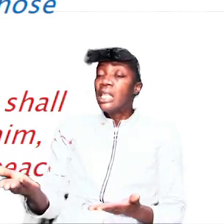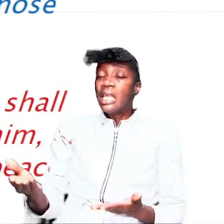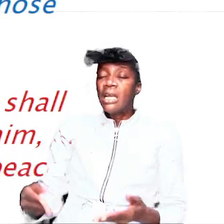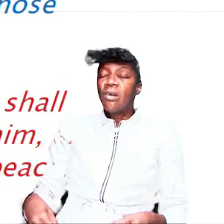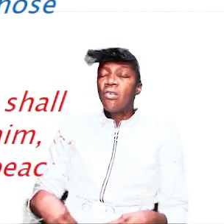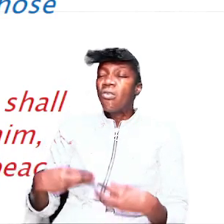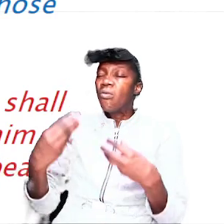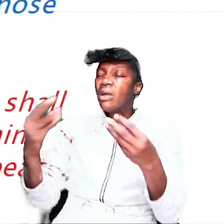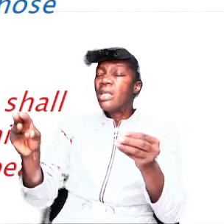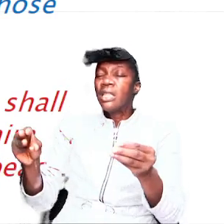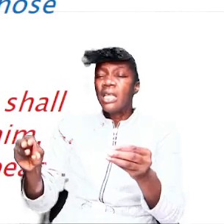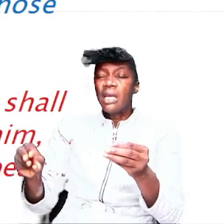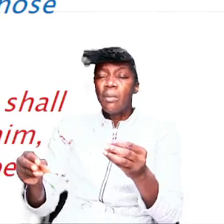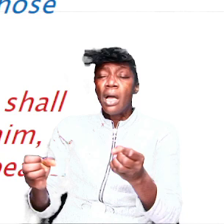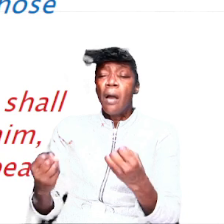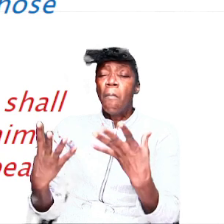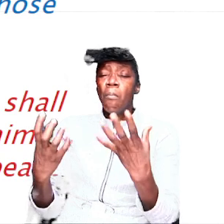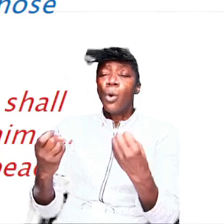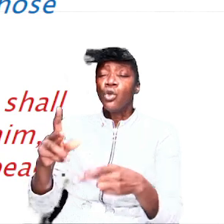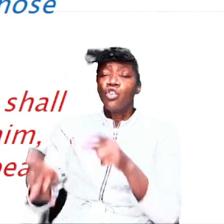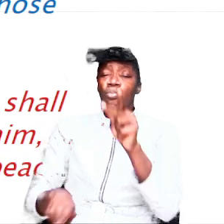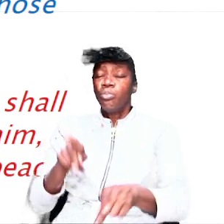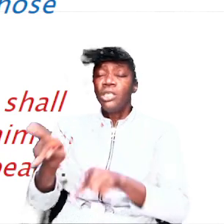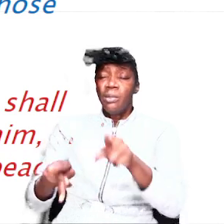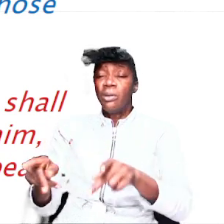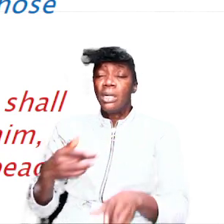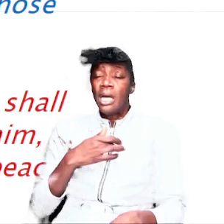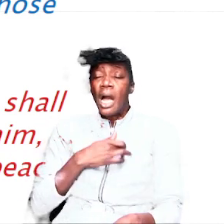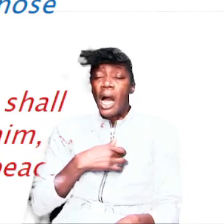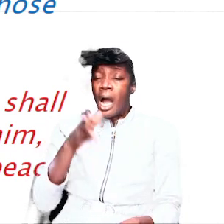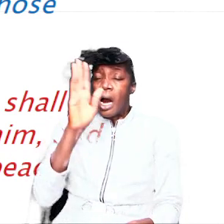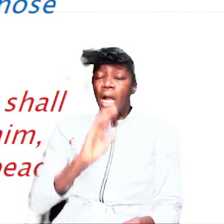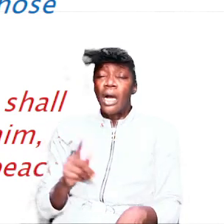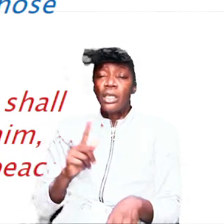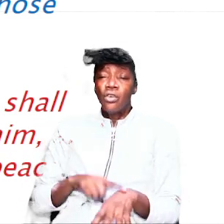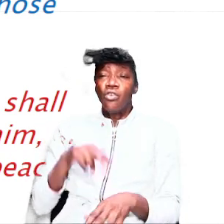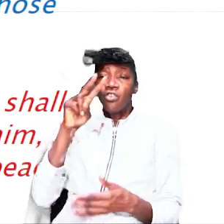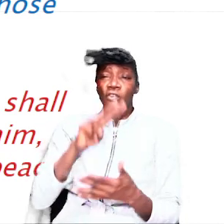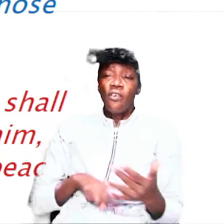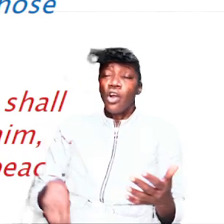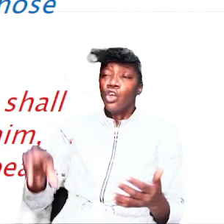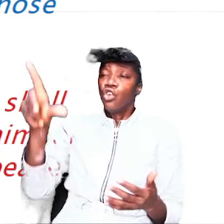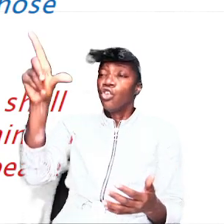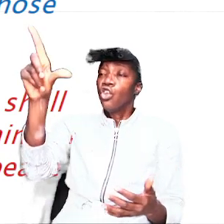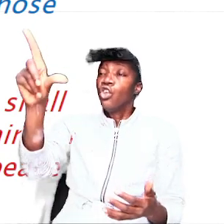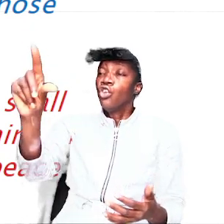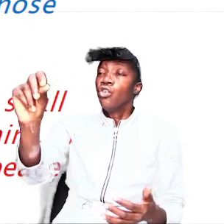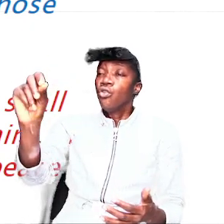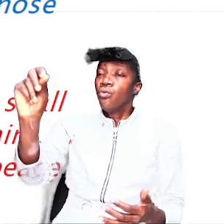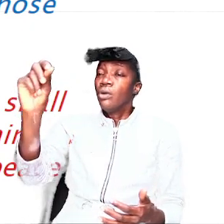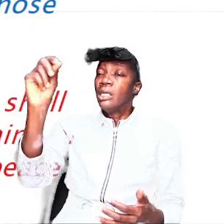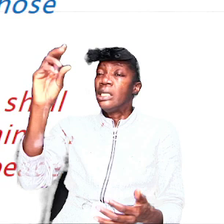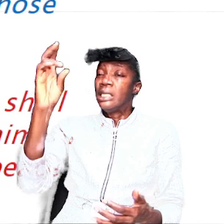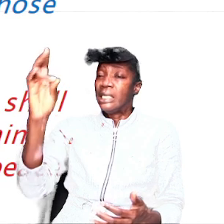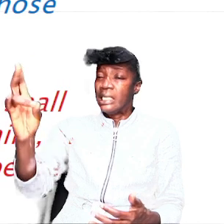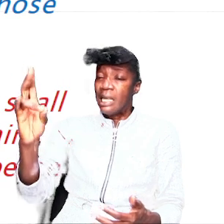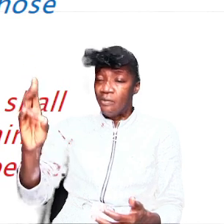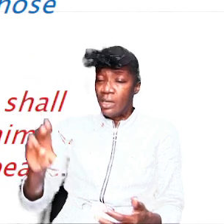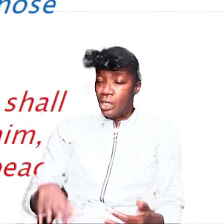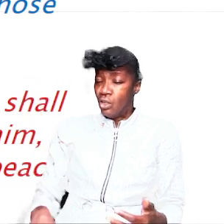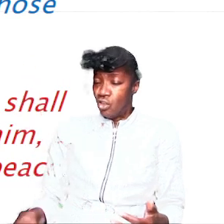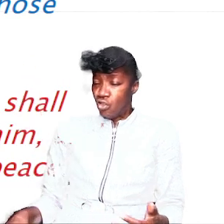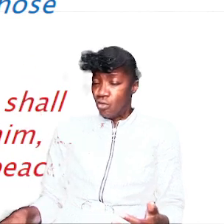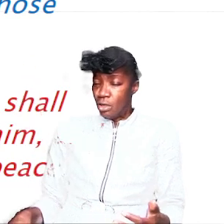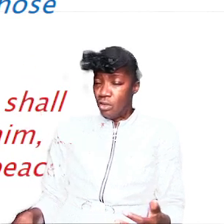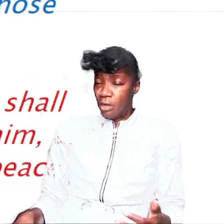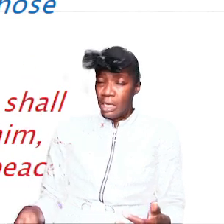men whose hearts God touched. But verse 27, but the children of Belial said, how